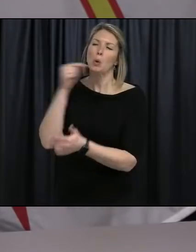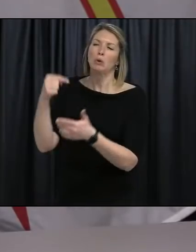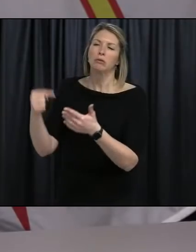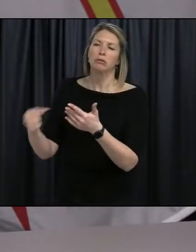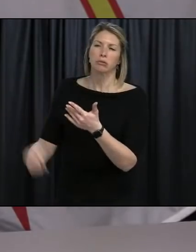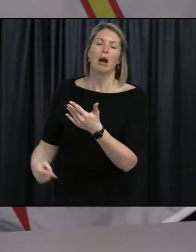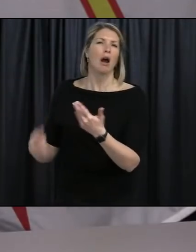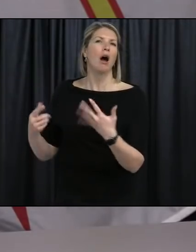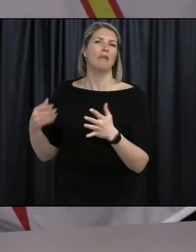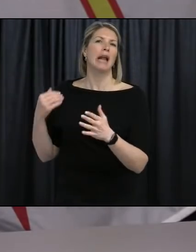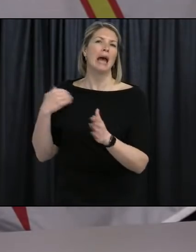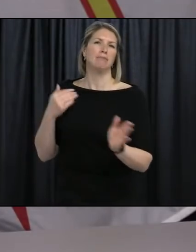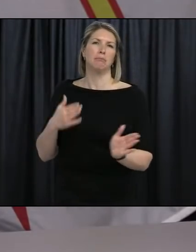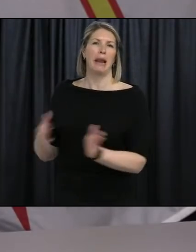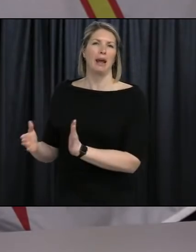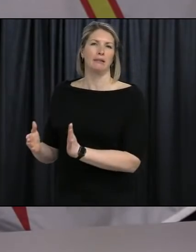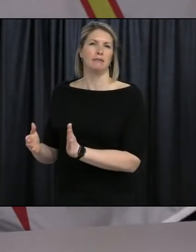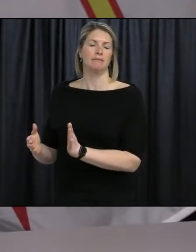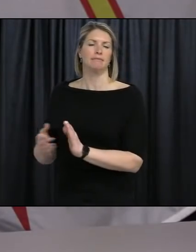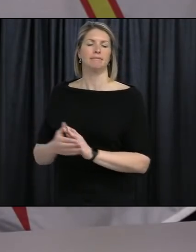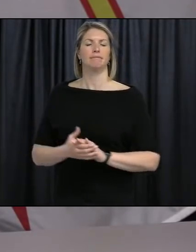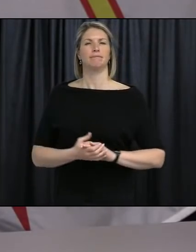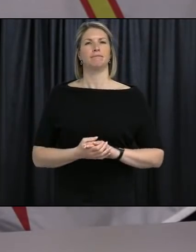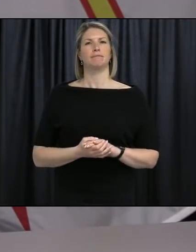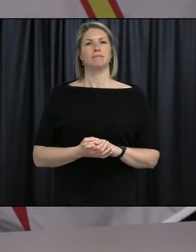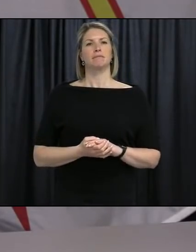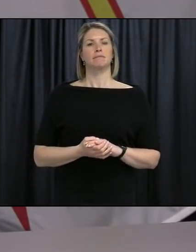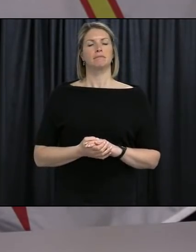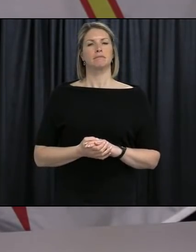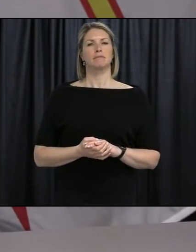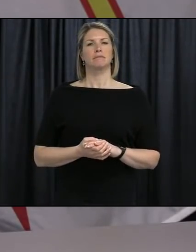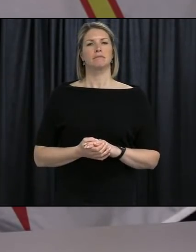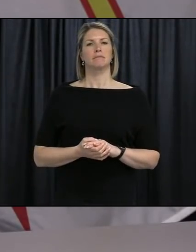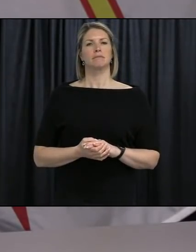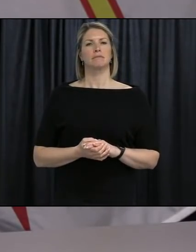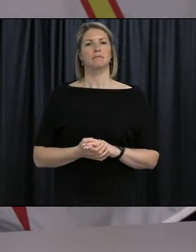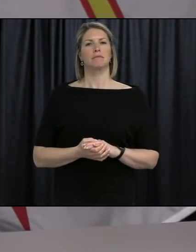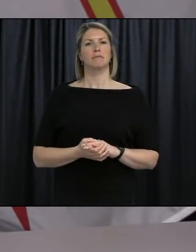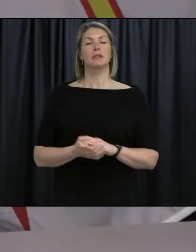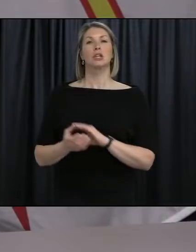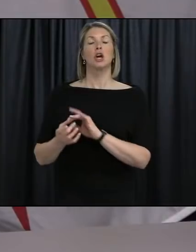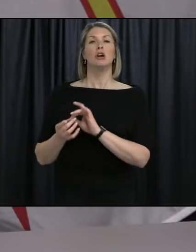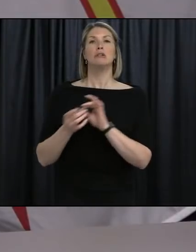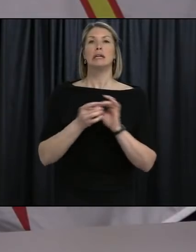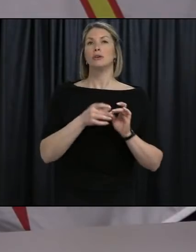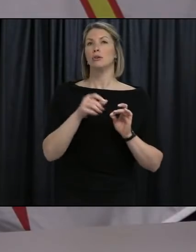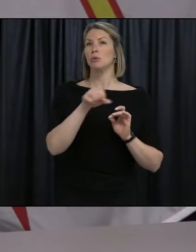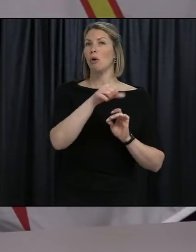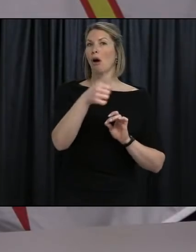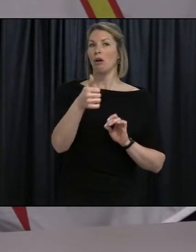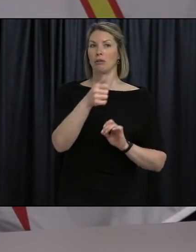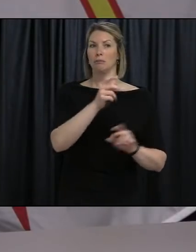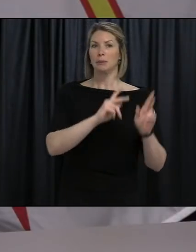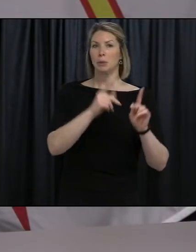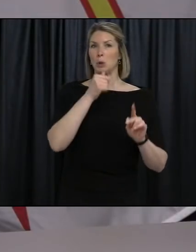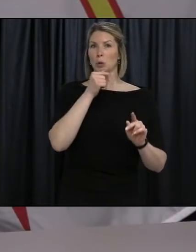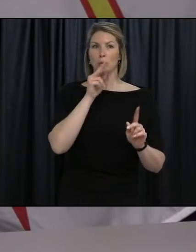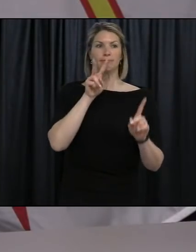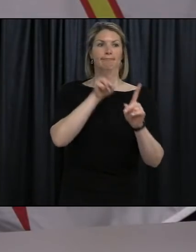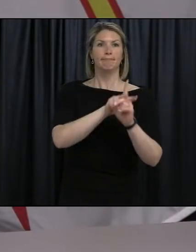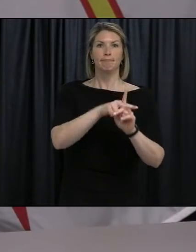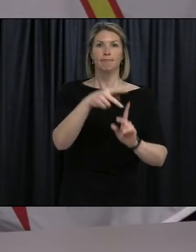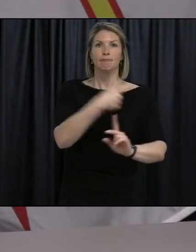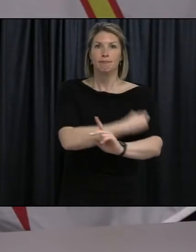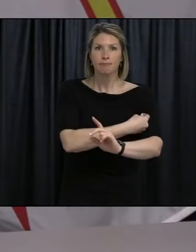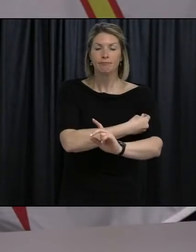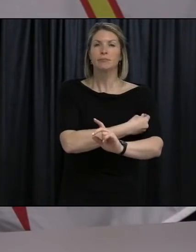methods in place for that. With regard to other people who were vaccinated, certainly at this point,